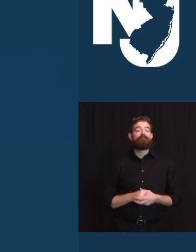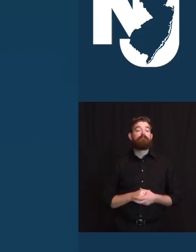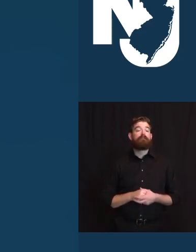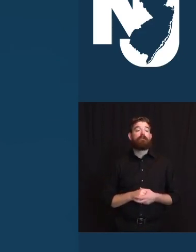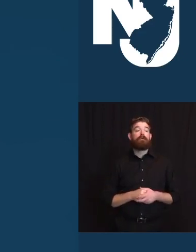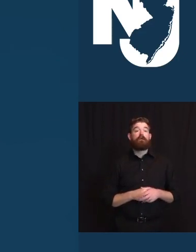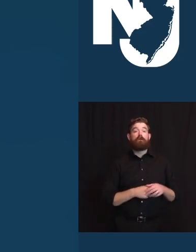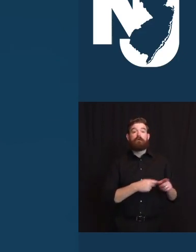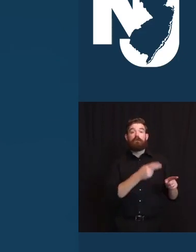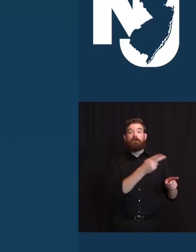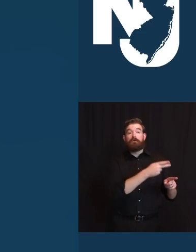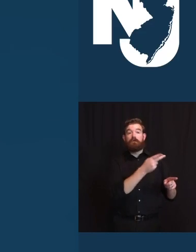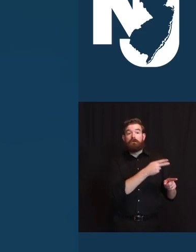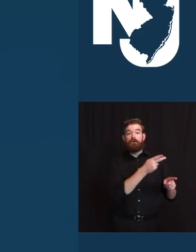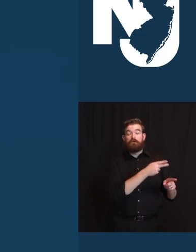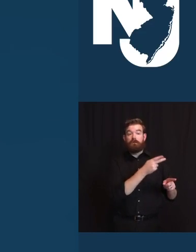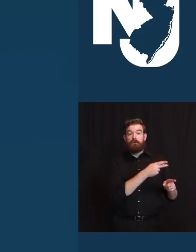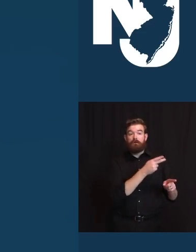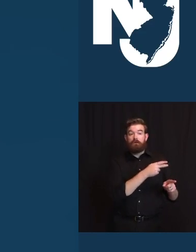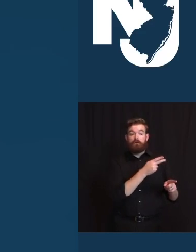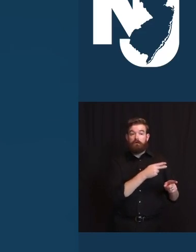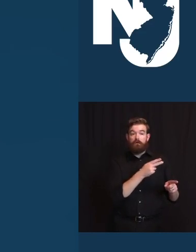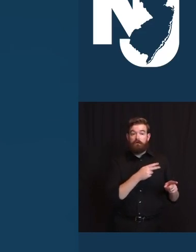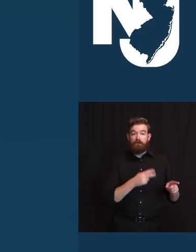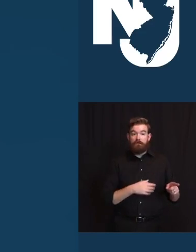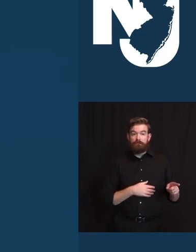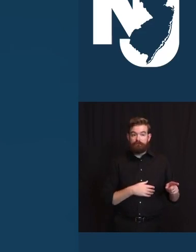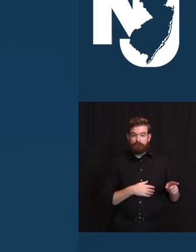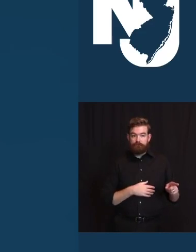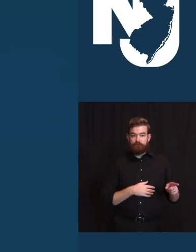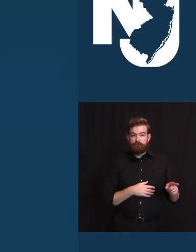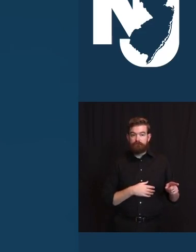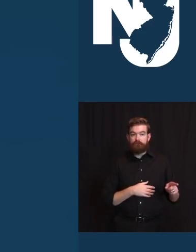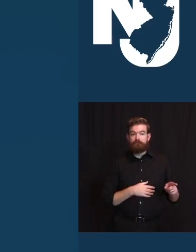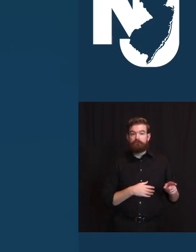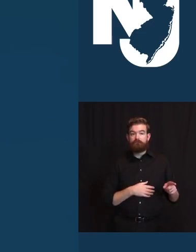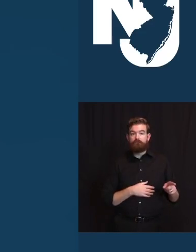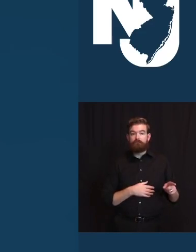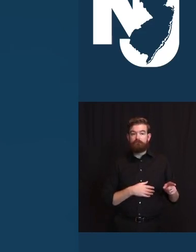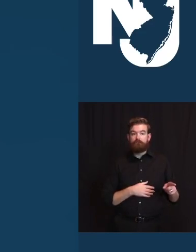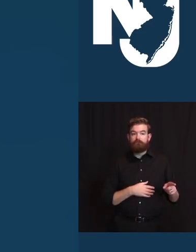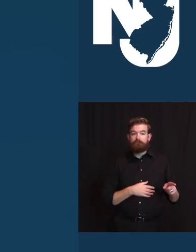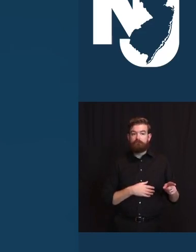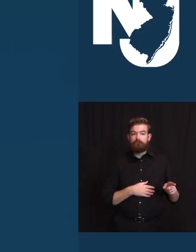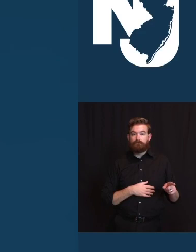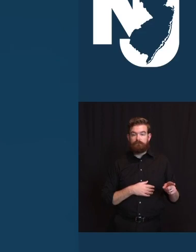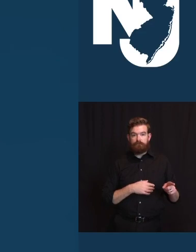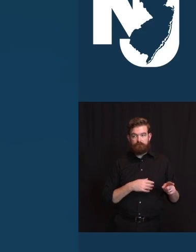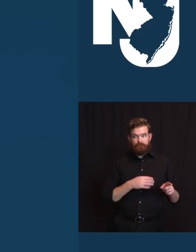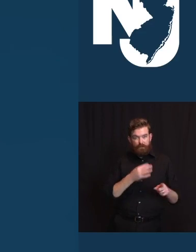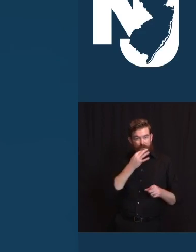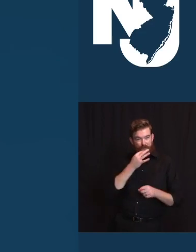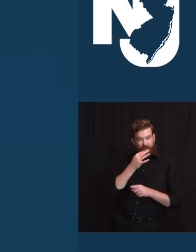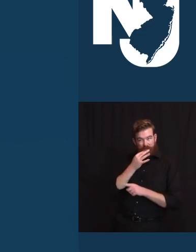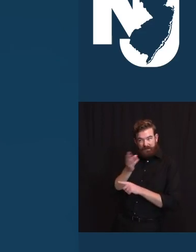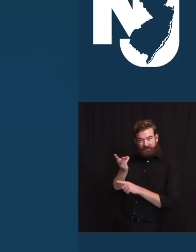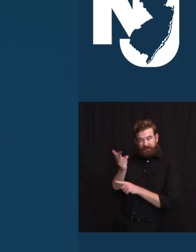would have celebrated their 68th wedding anniversary, and they spent 57 of those years in